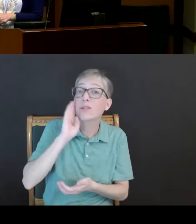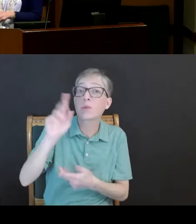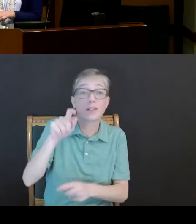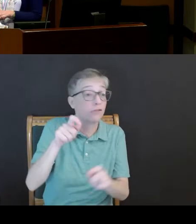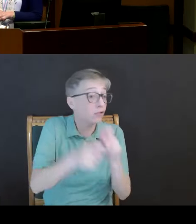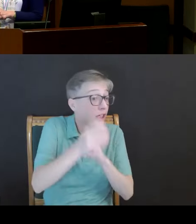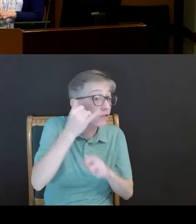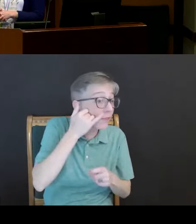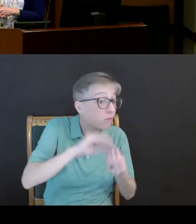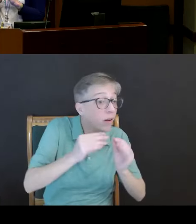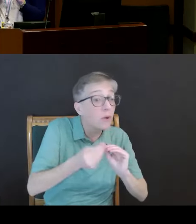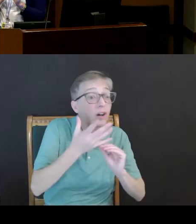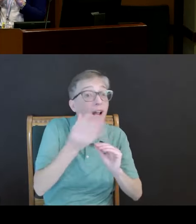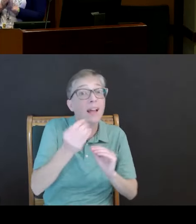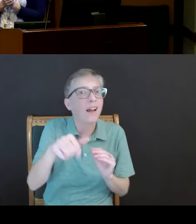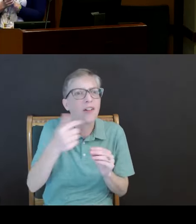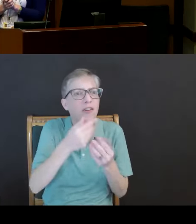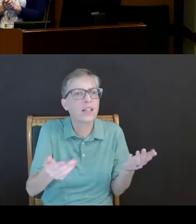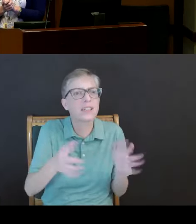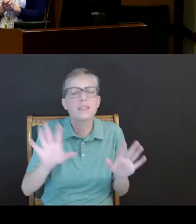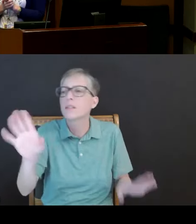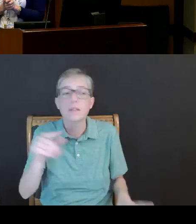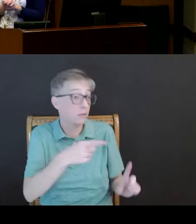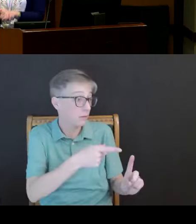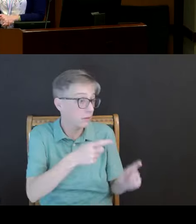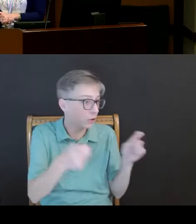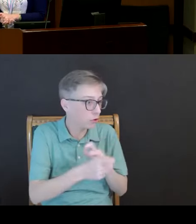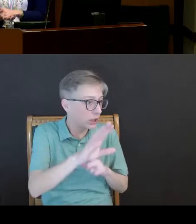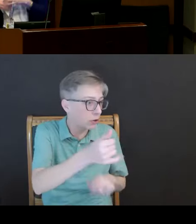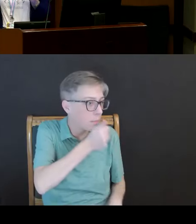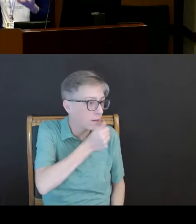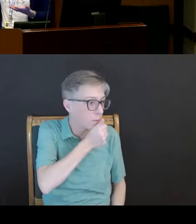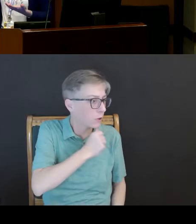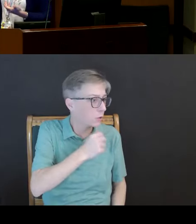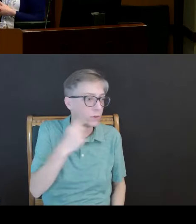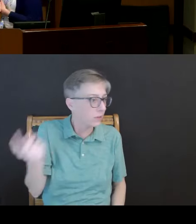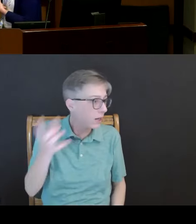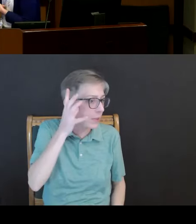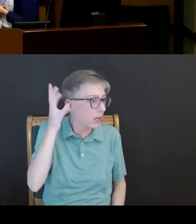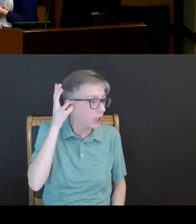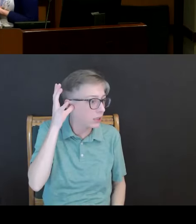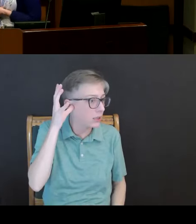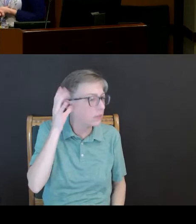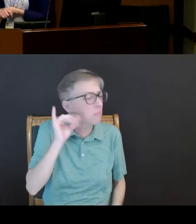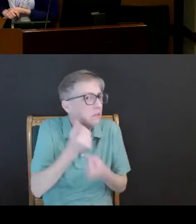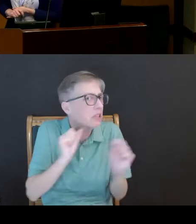patients' charts until I tell them, change your password and don't tell your parents if it's safe to do that.